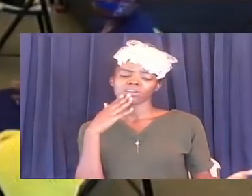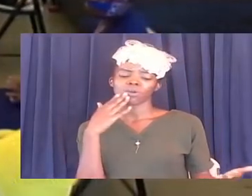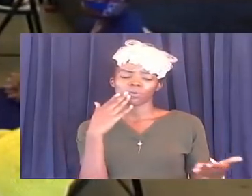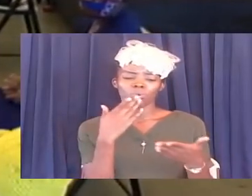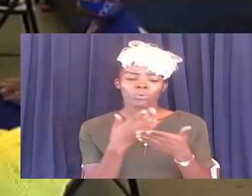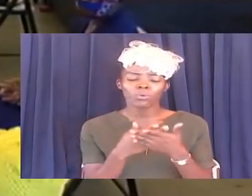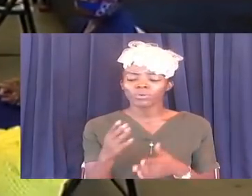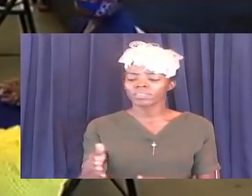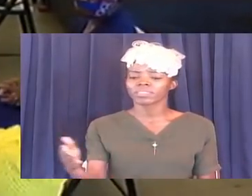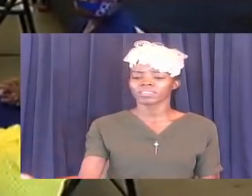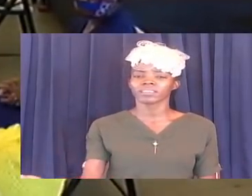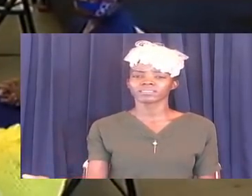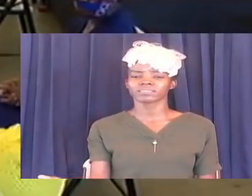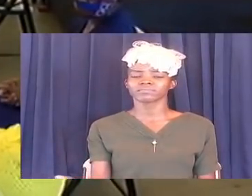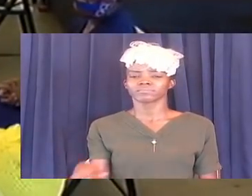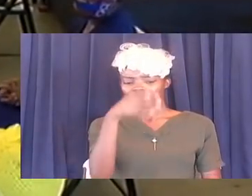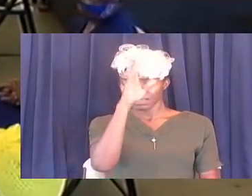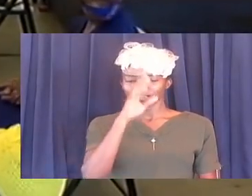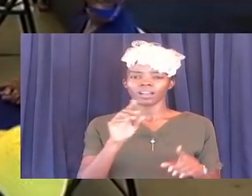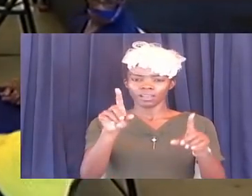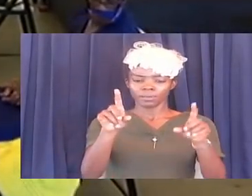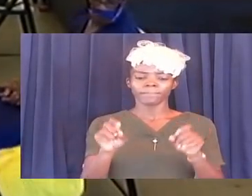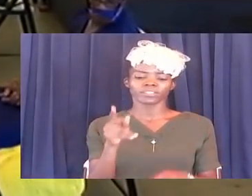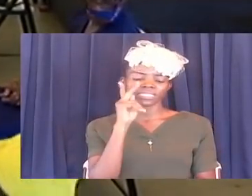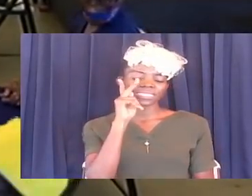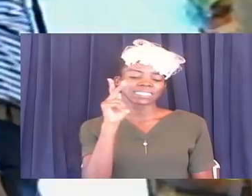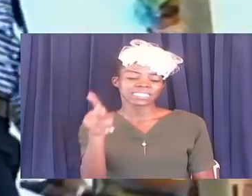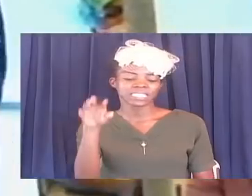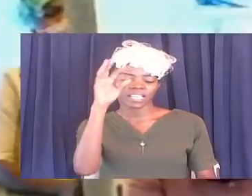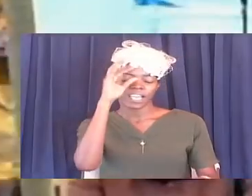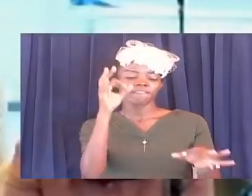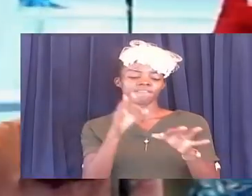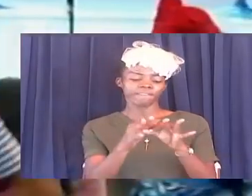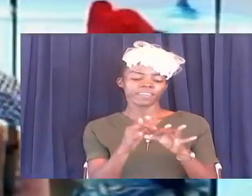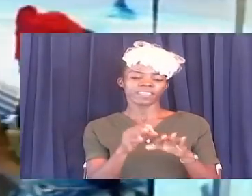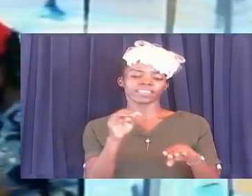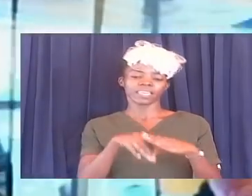We are joking, man. Sure, man.